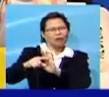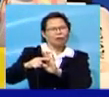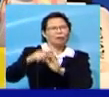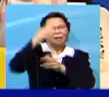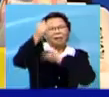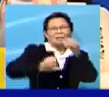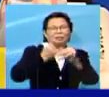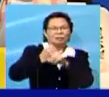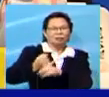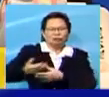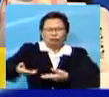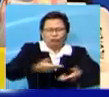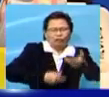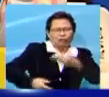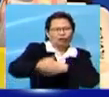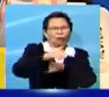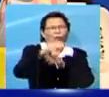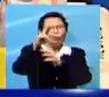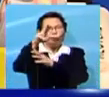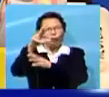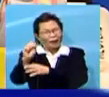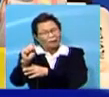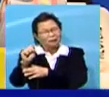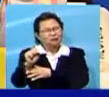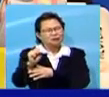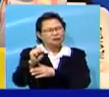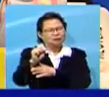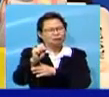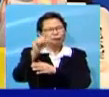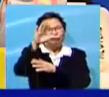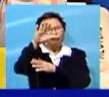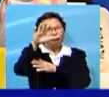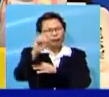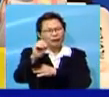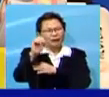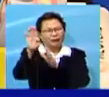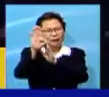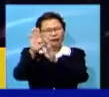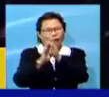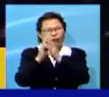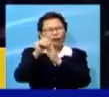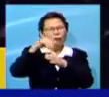of US$65 billion by the year